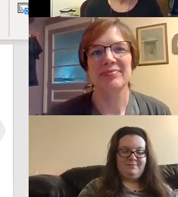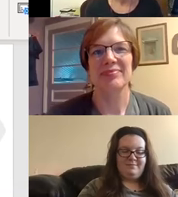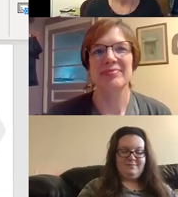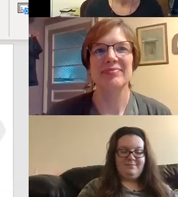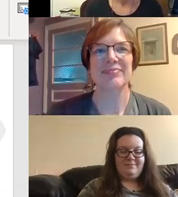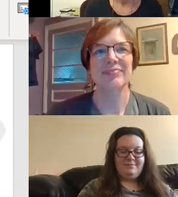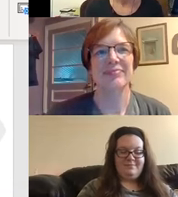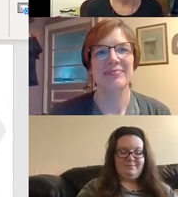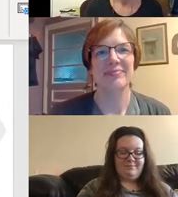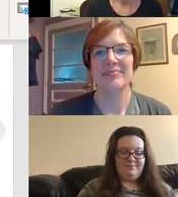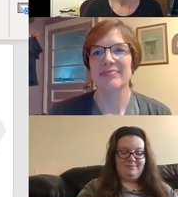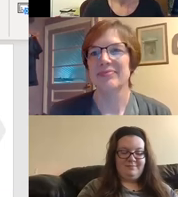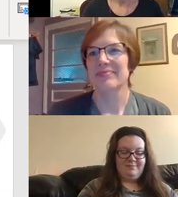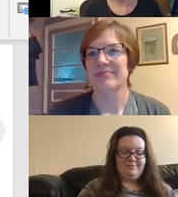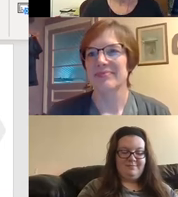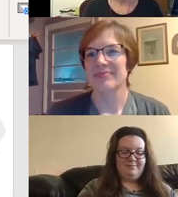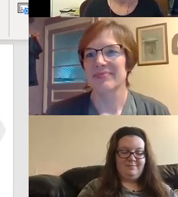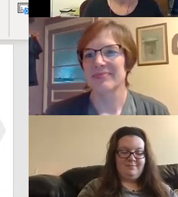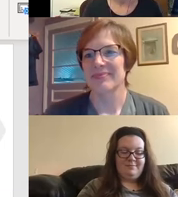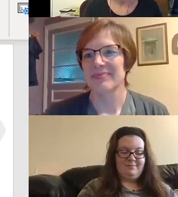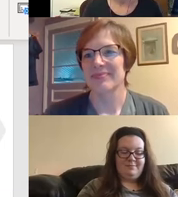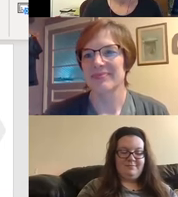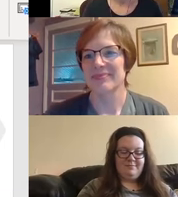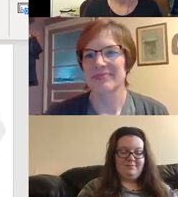I'm getting it. I'm figuring it out. I know.